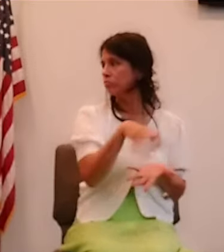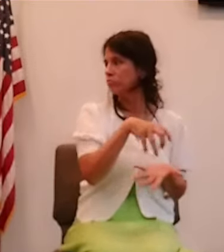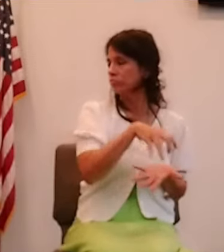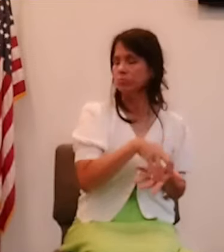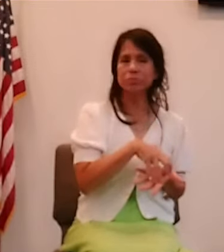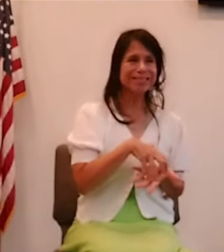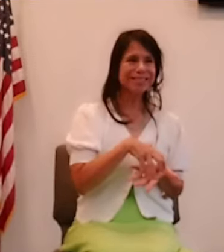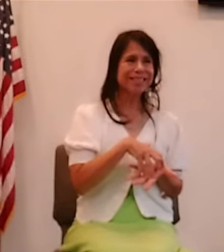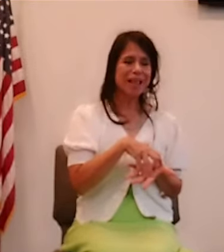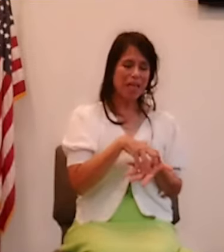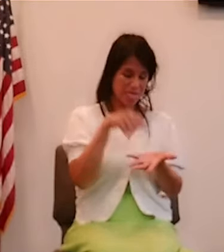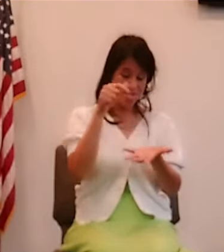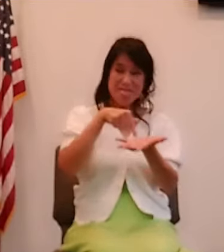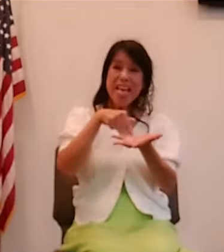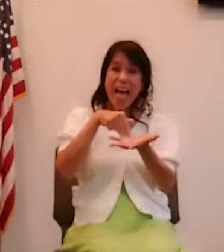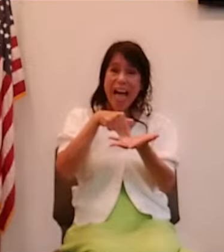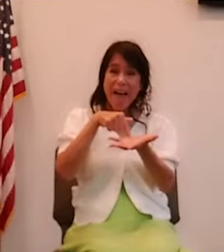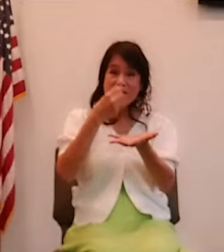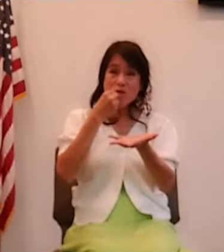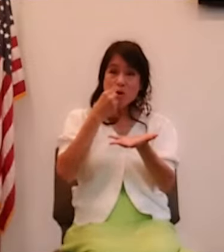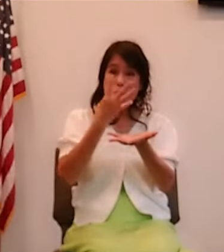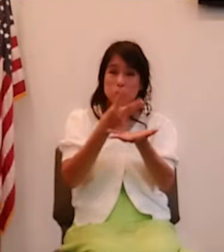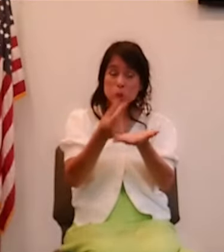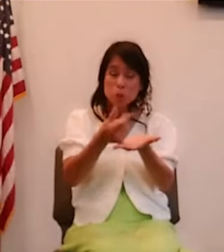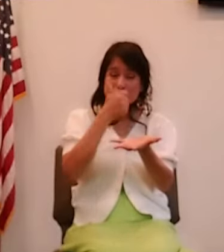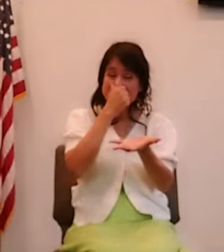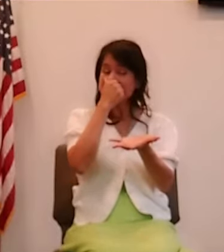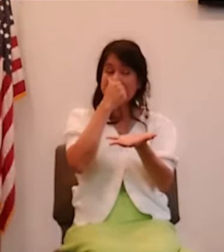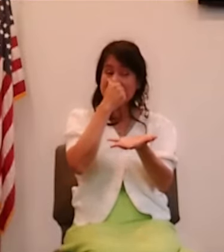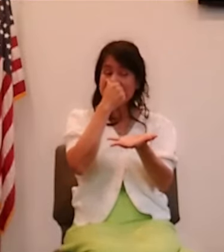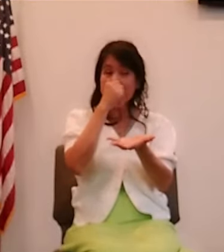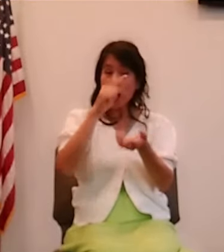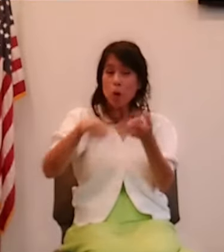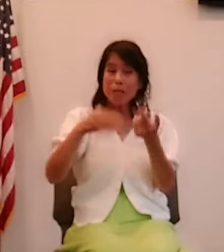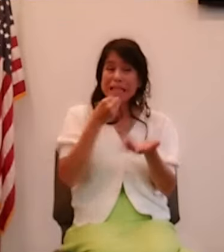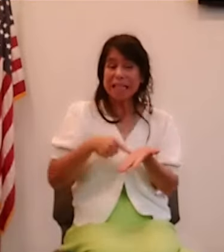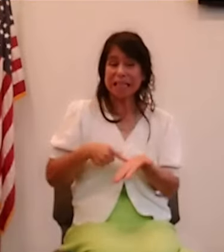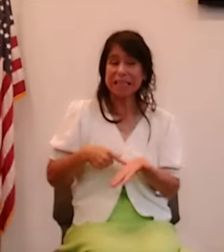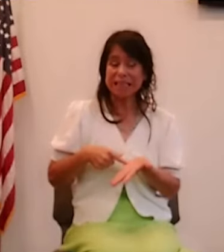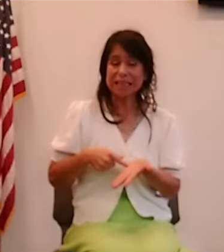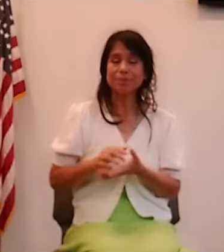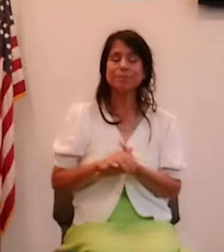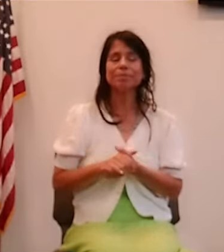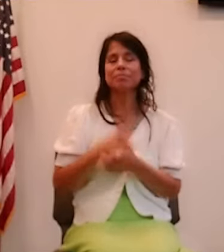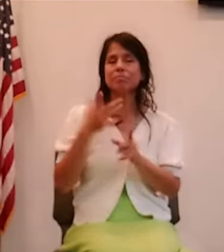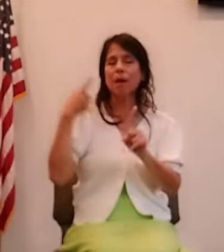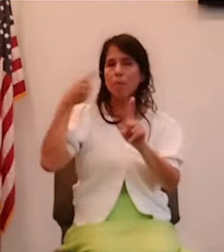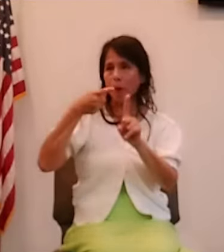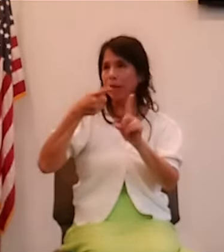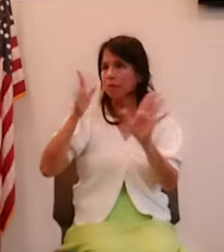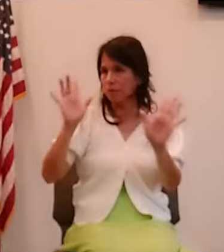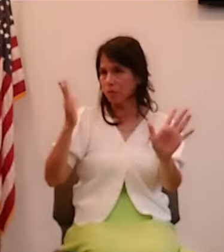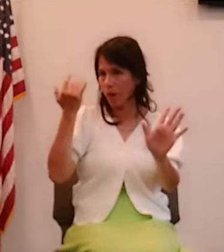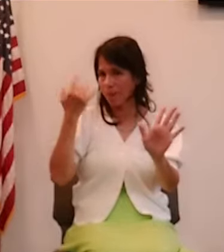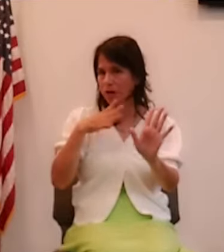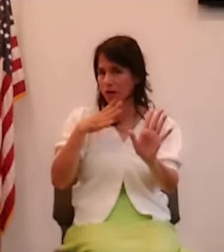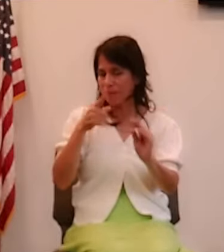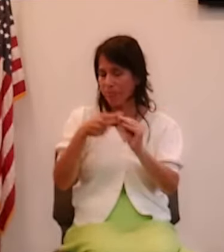that would perish, that manna. It would stink. They couldn't have it. So my point is this,